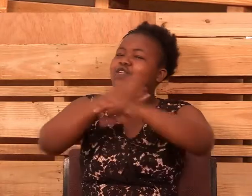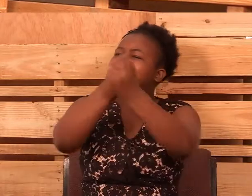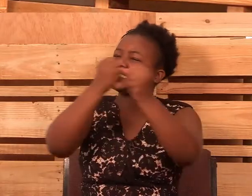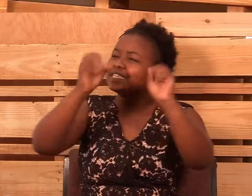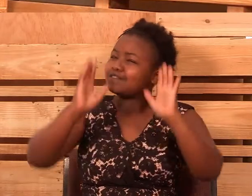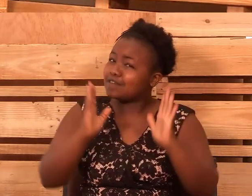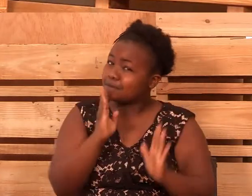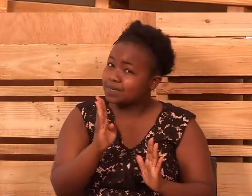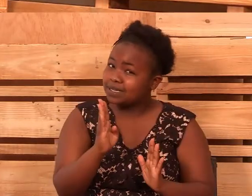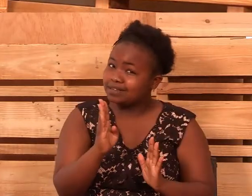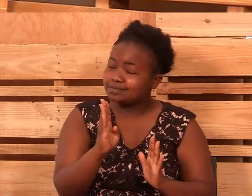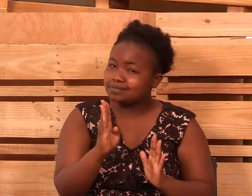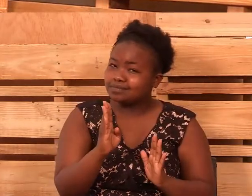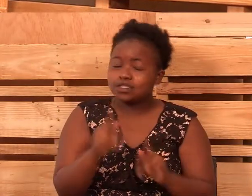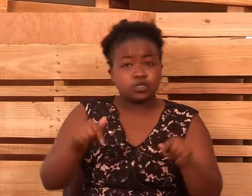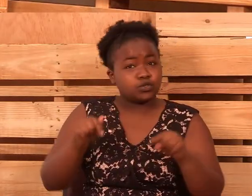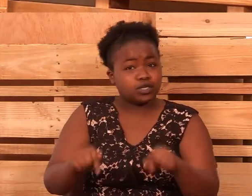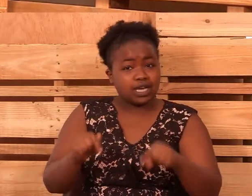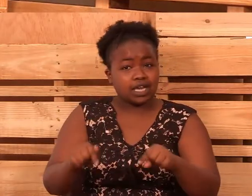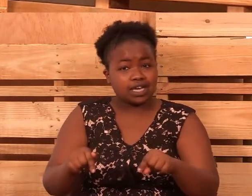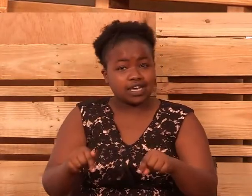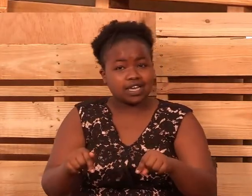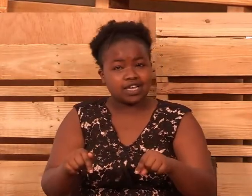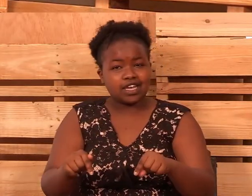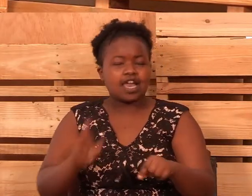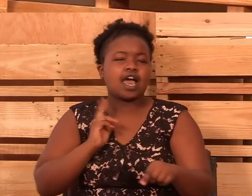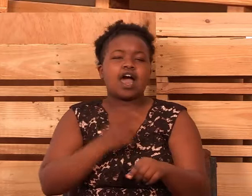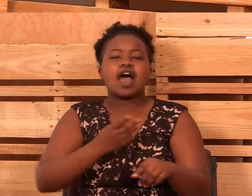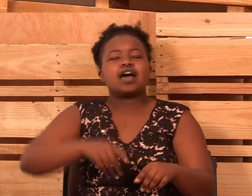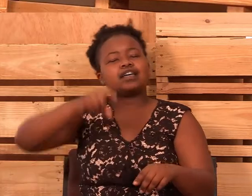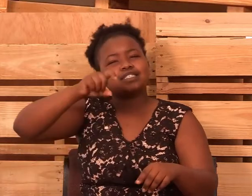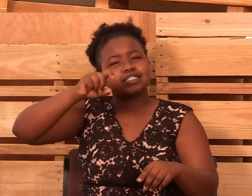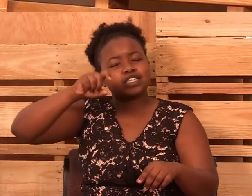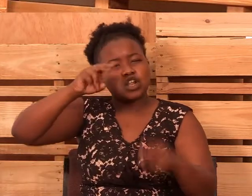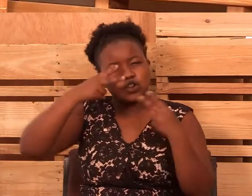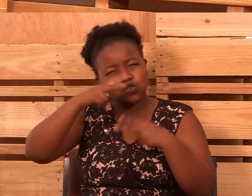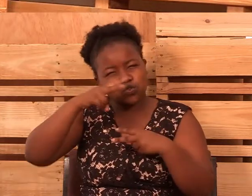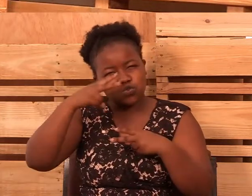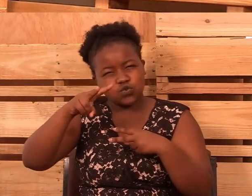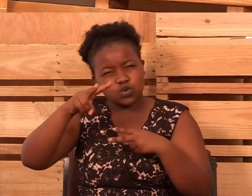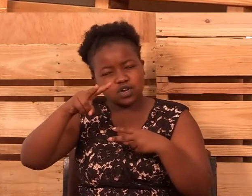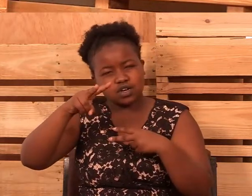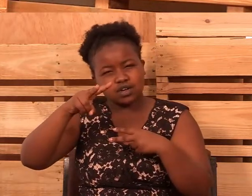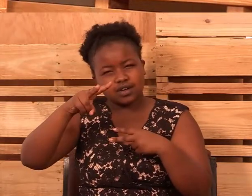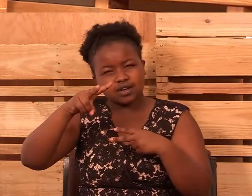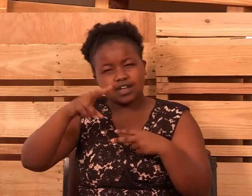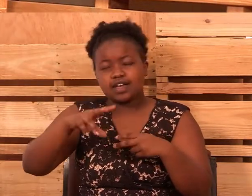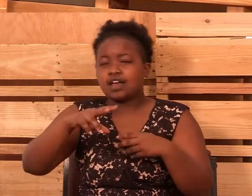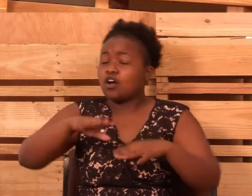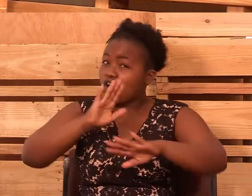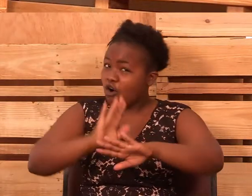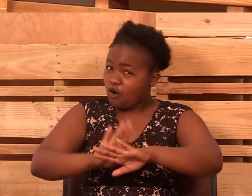of the world. Now, today we are going to look at